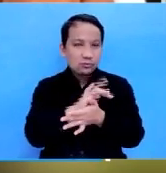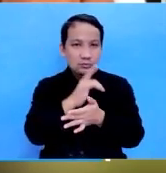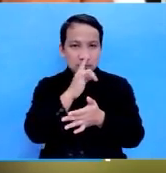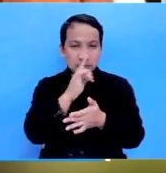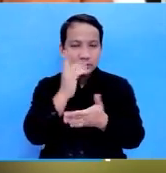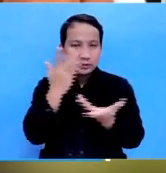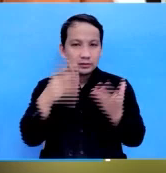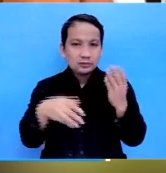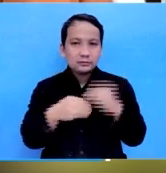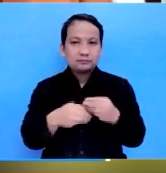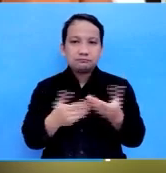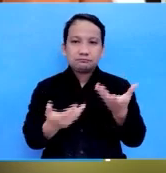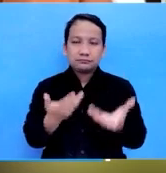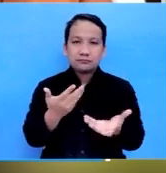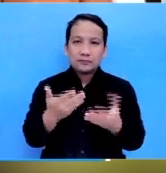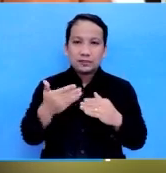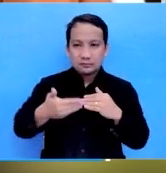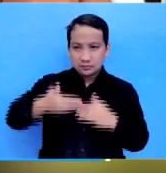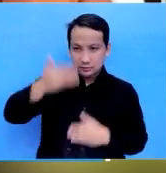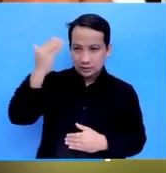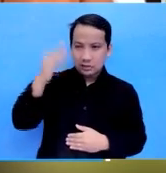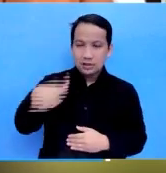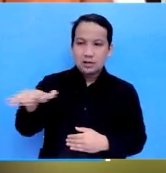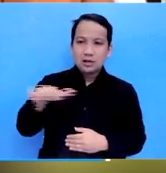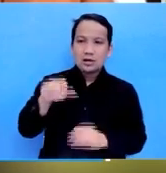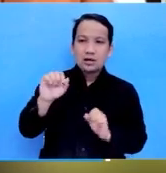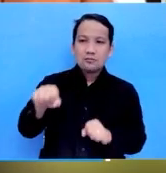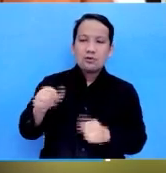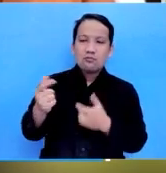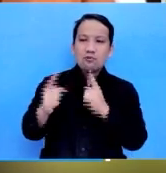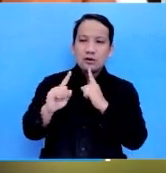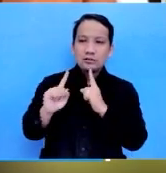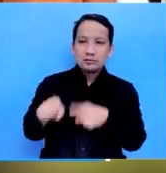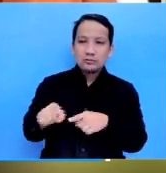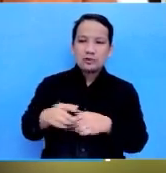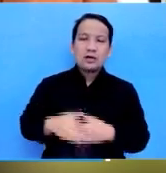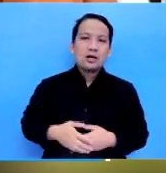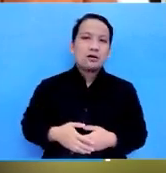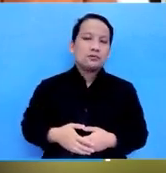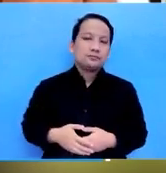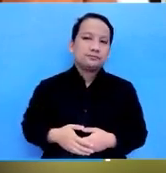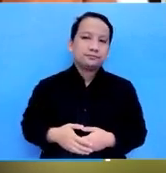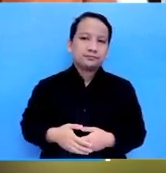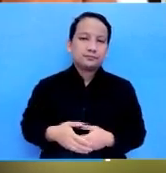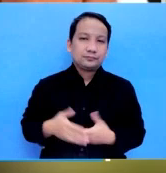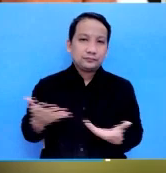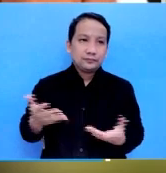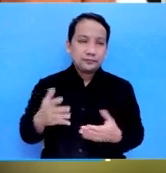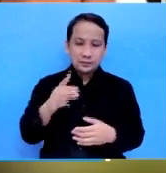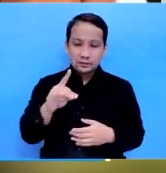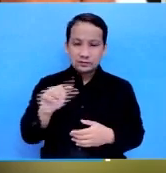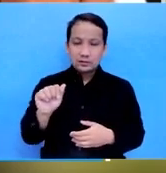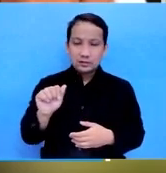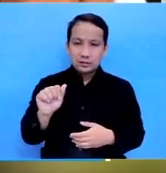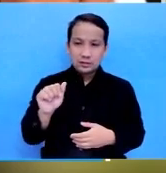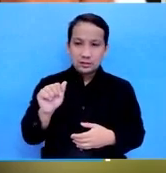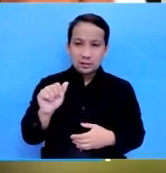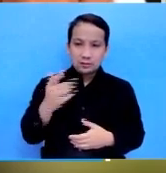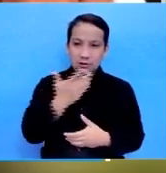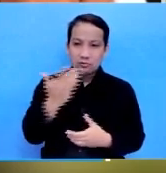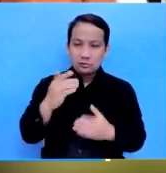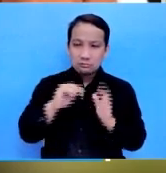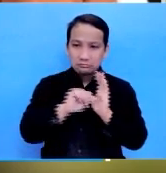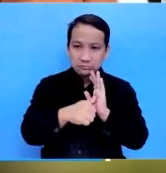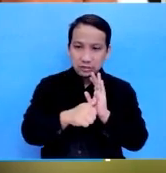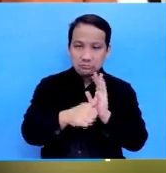the number is usually much higher than what is reported. Unfortunately, wala tayong data on what the discrepancy